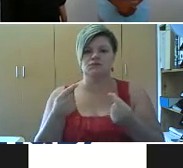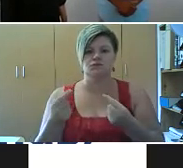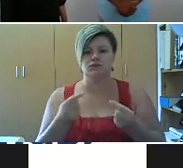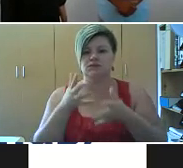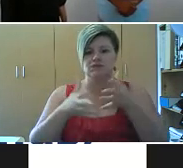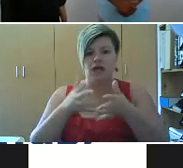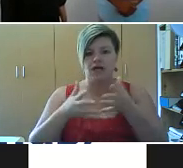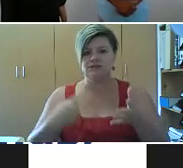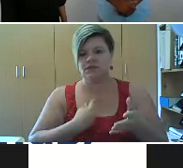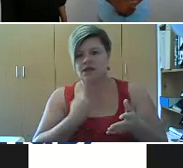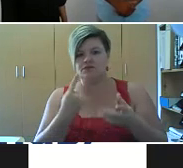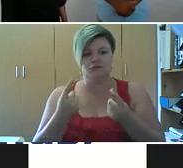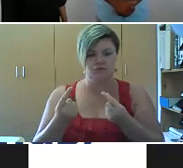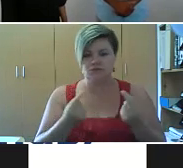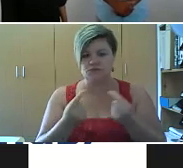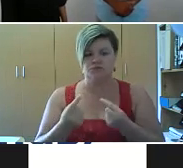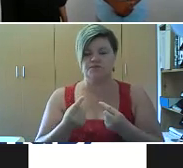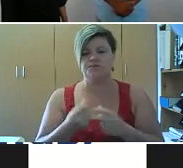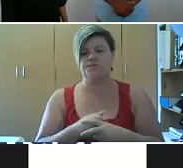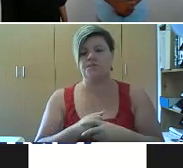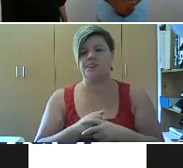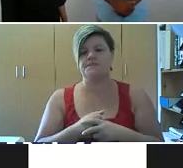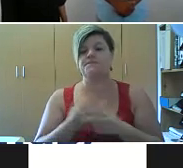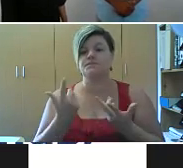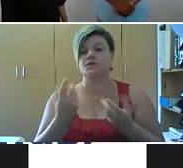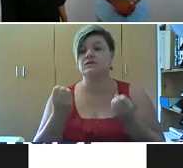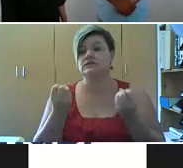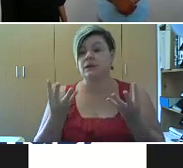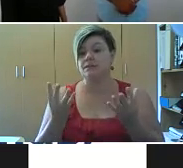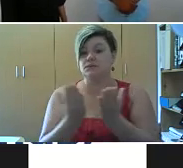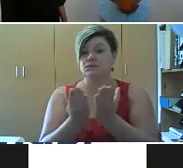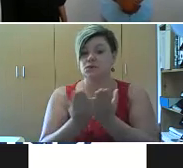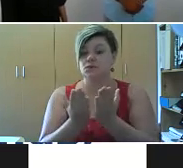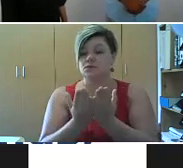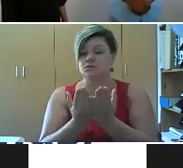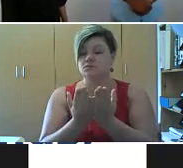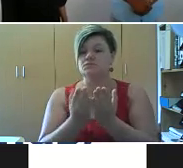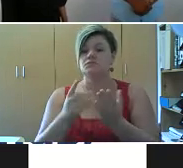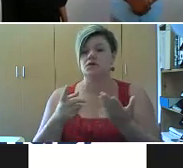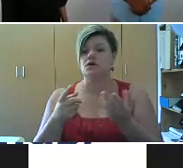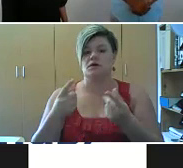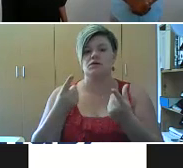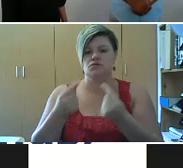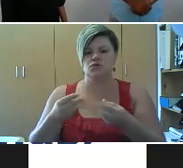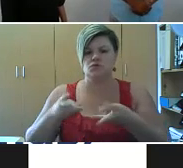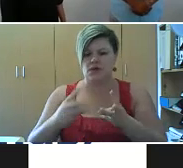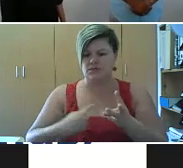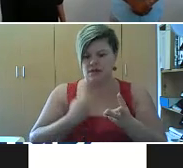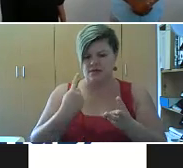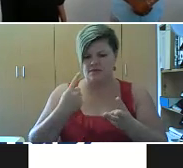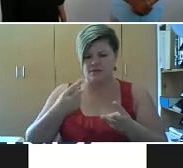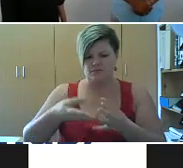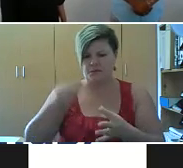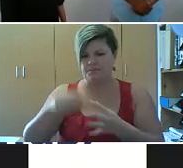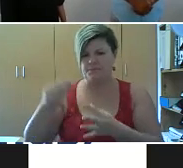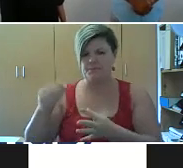signs and the structure for themselves. So some schools just invented it on the spot. Other schools relied